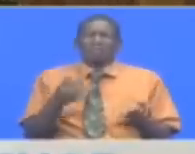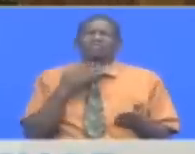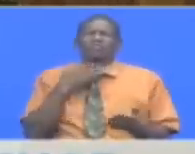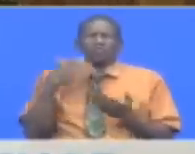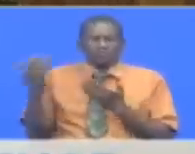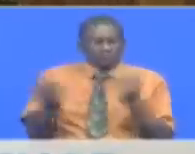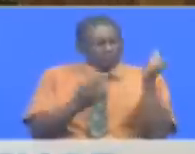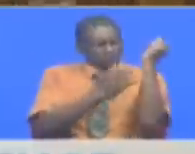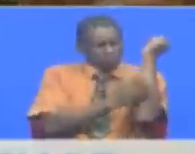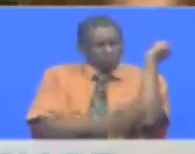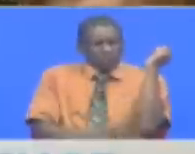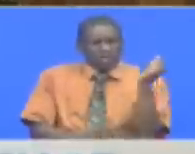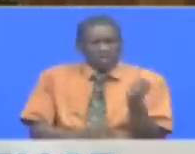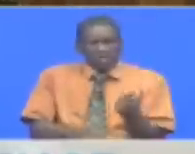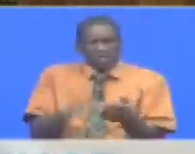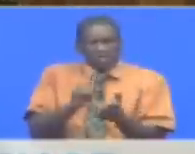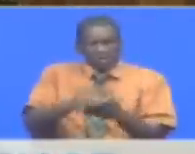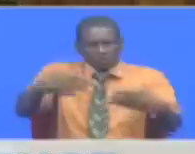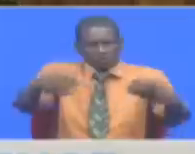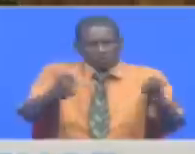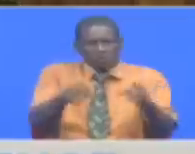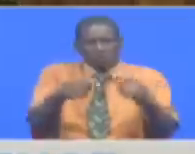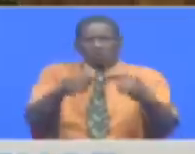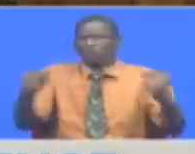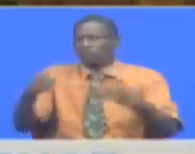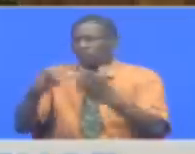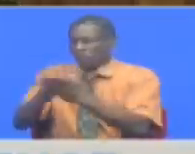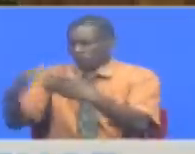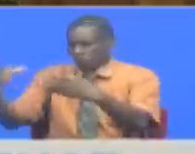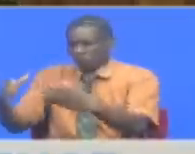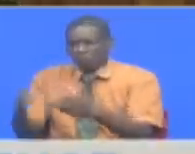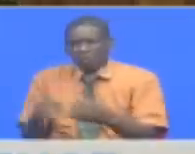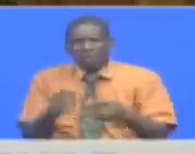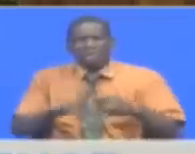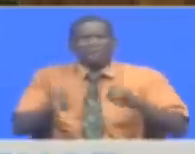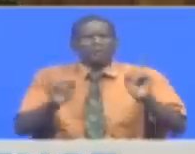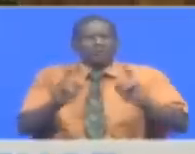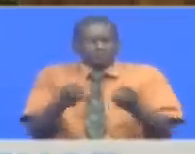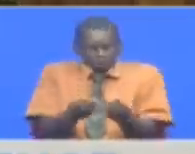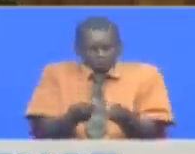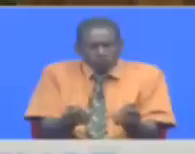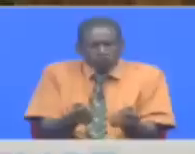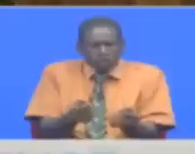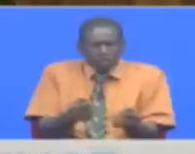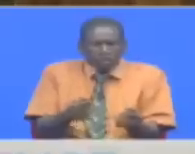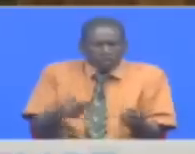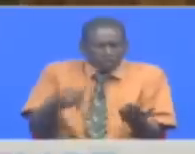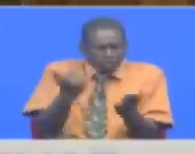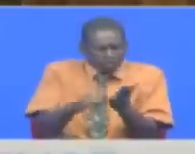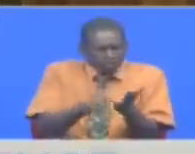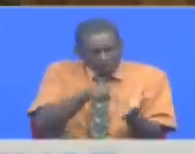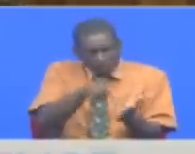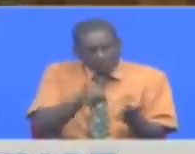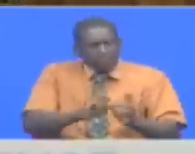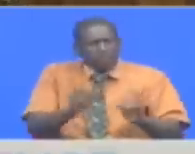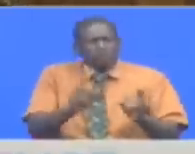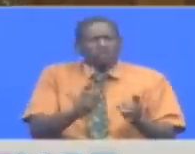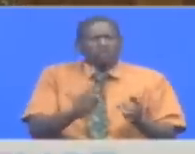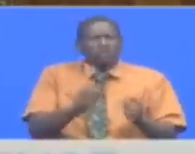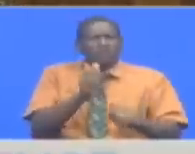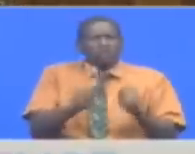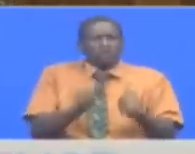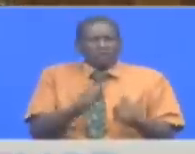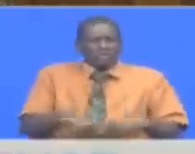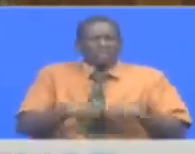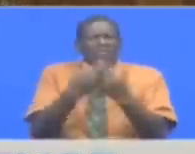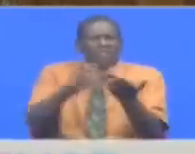poverty on that class as opposed to that class. Instead of dealing with the fundamental root cause of the problem, which is providing